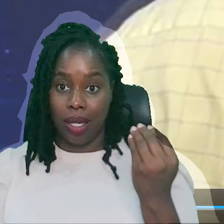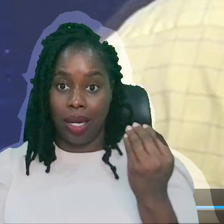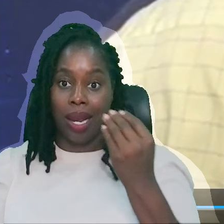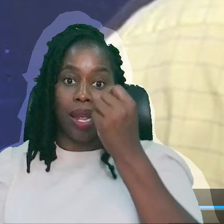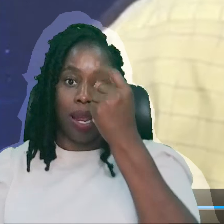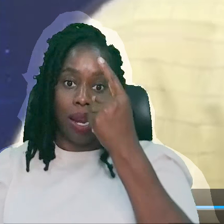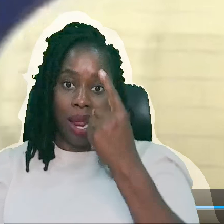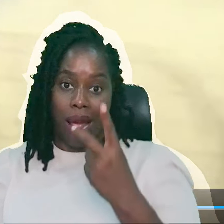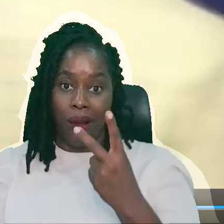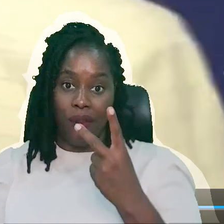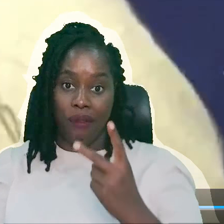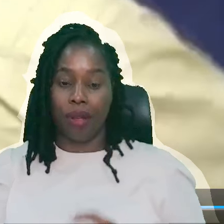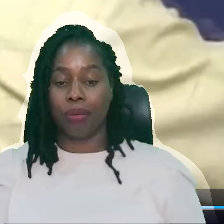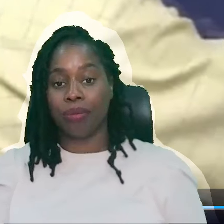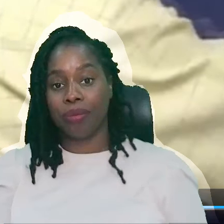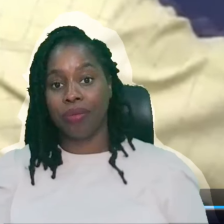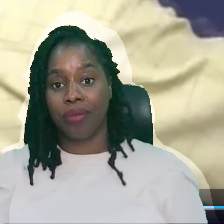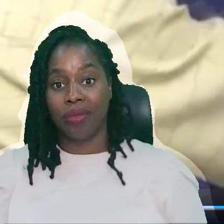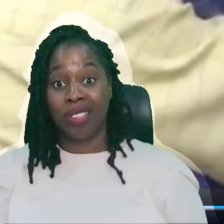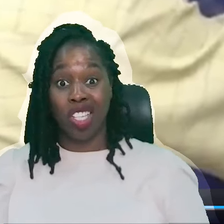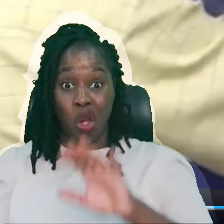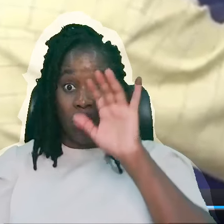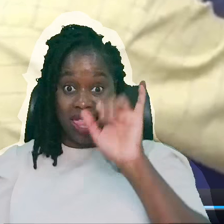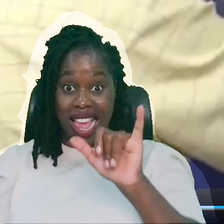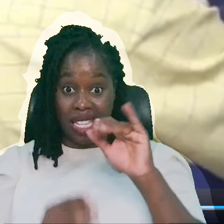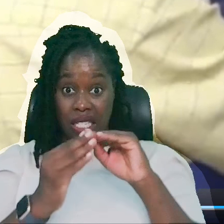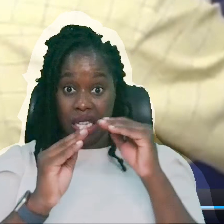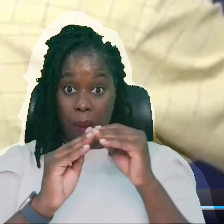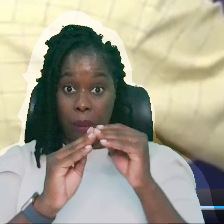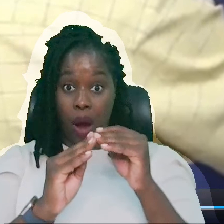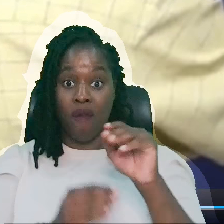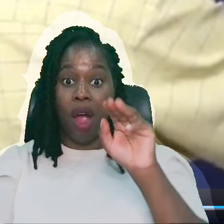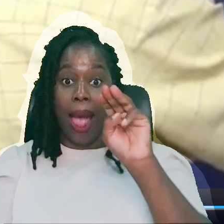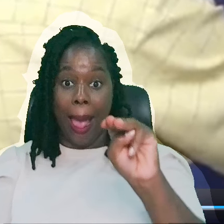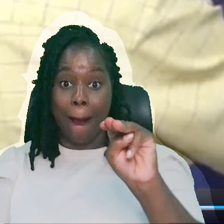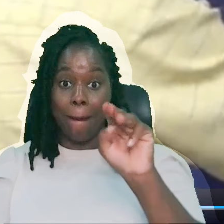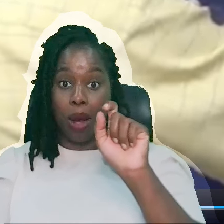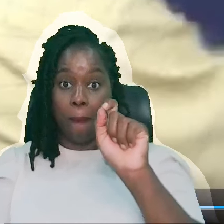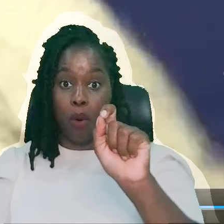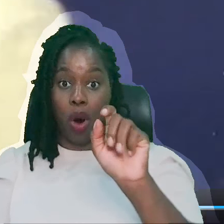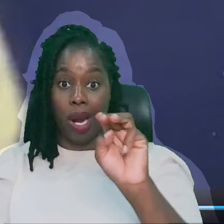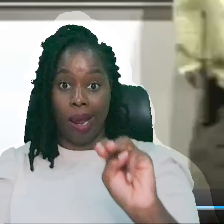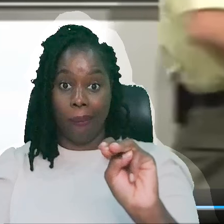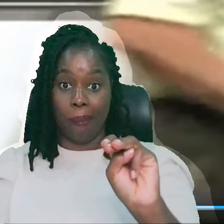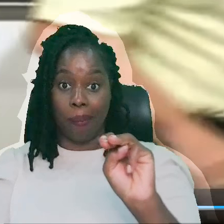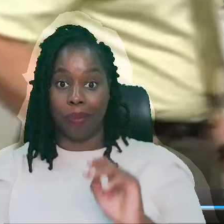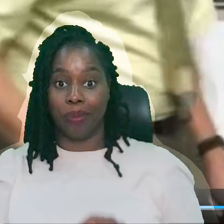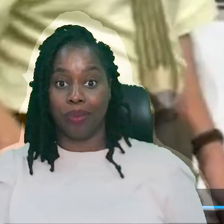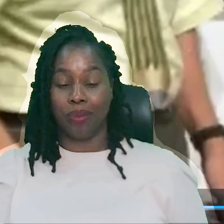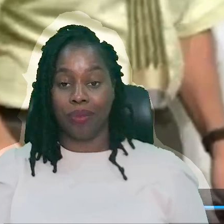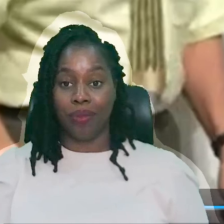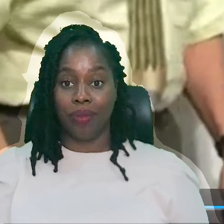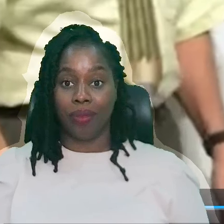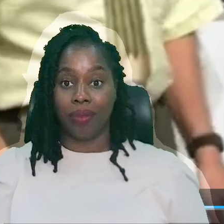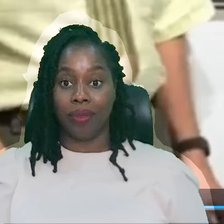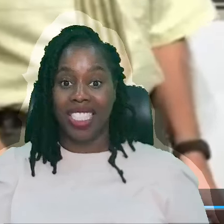114 and a half. So that would be the coordinates of point M. It would be right